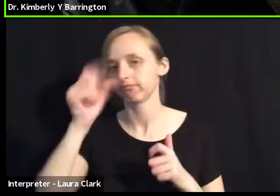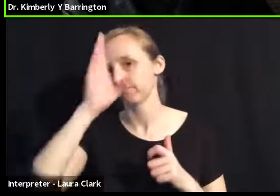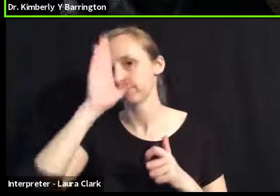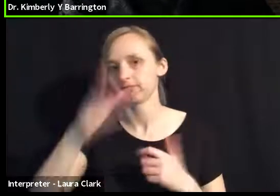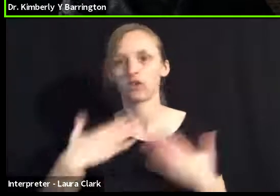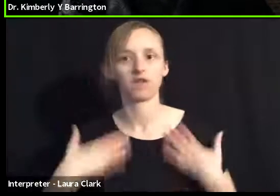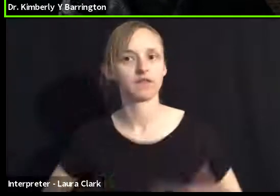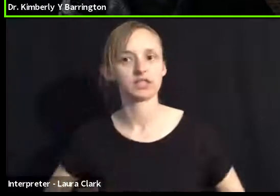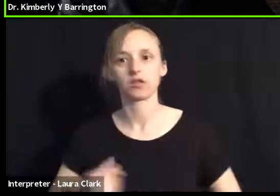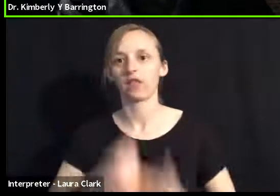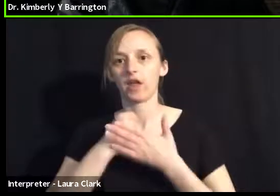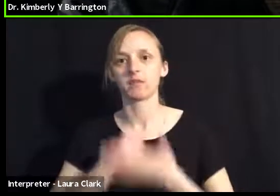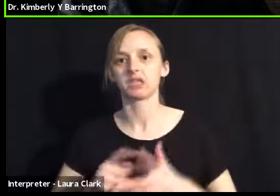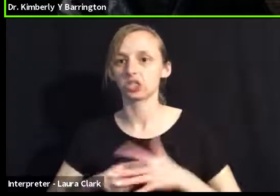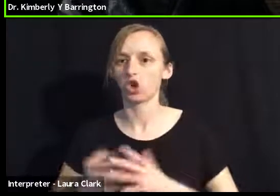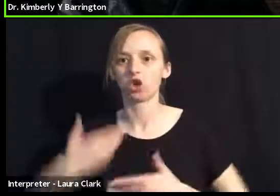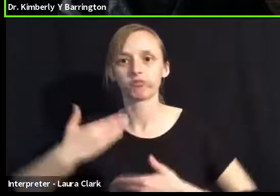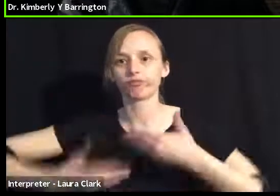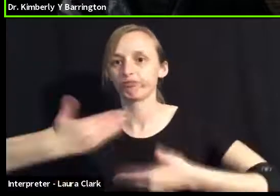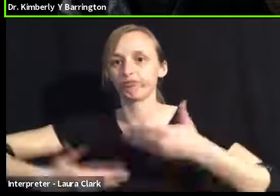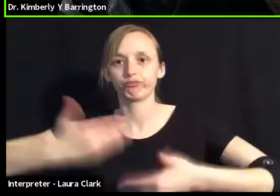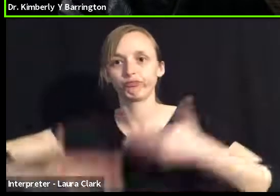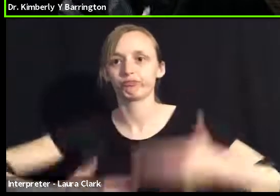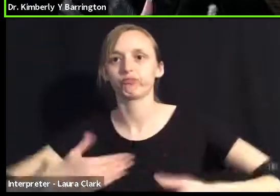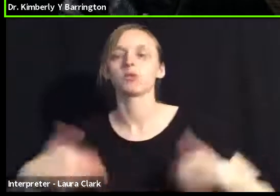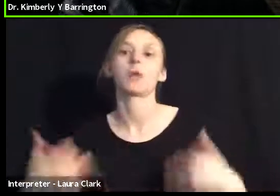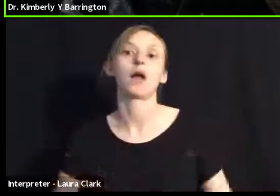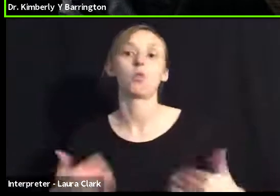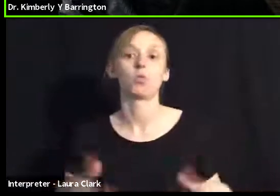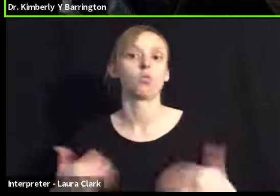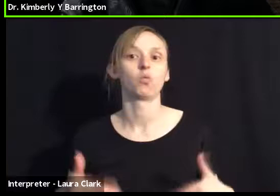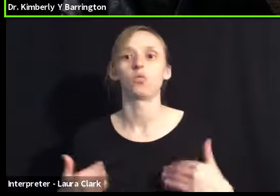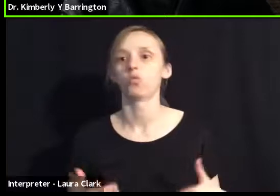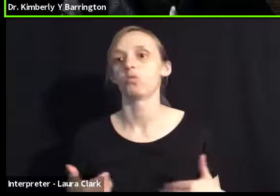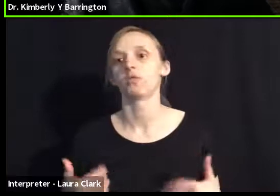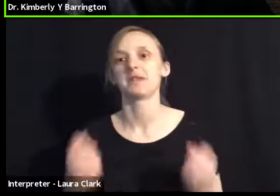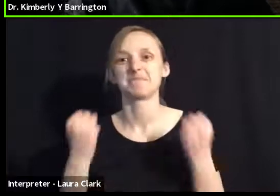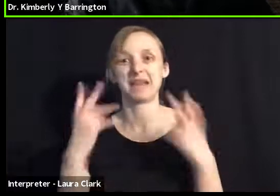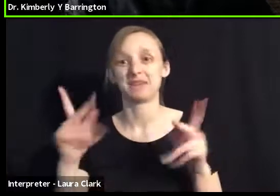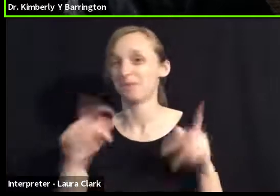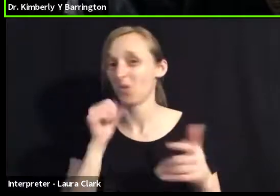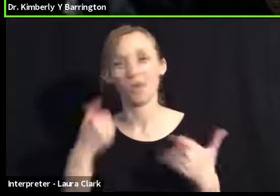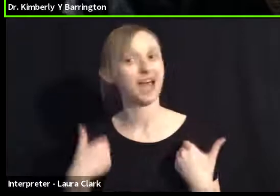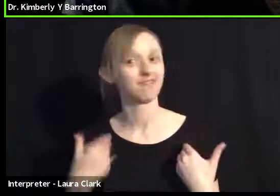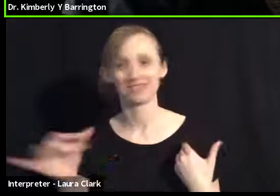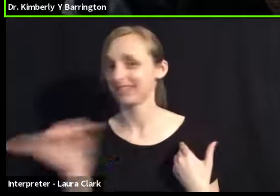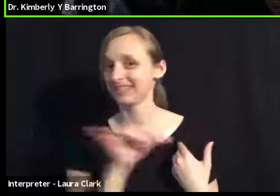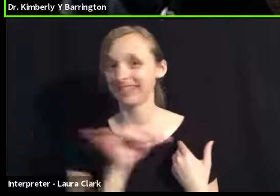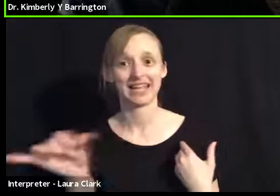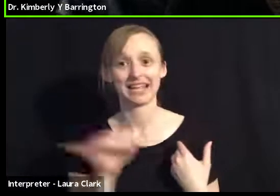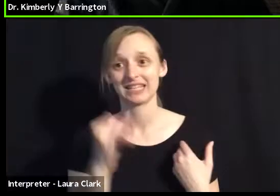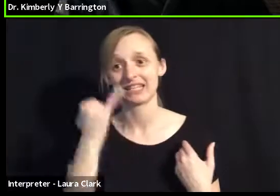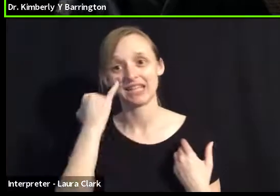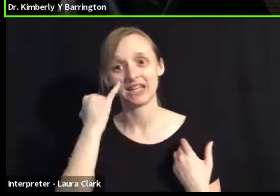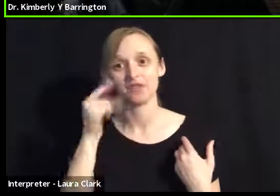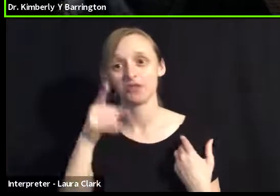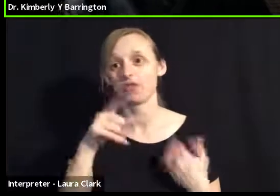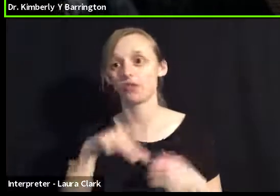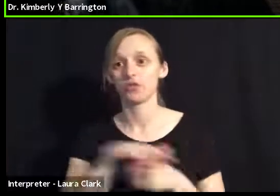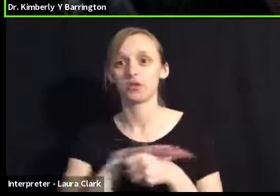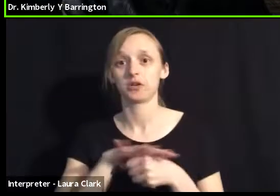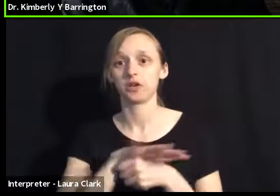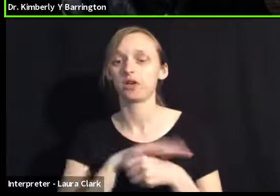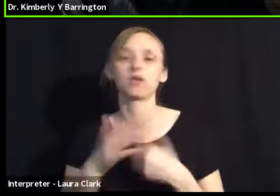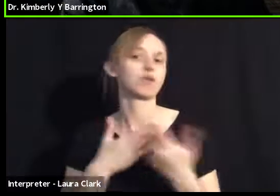the things that you need. There are so many that don't have that. And if you are in your area, regardless of where